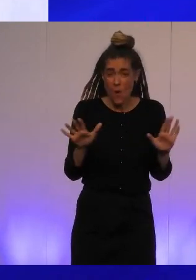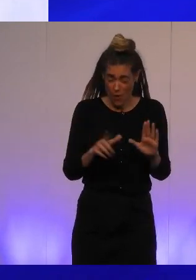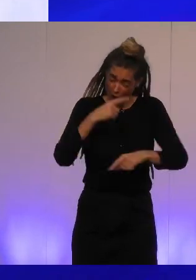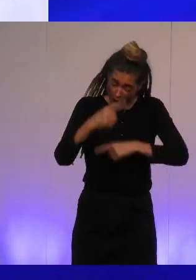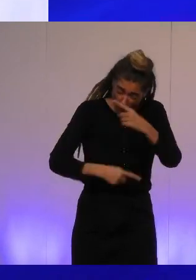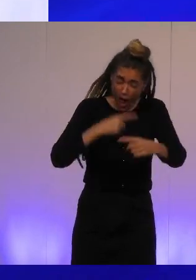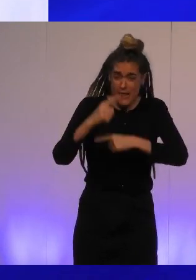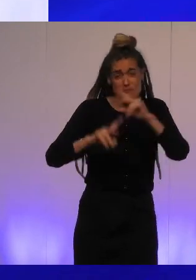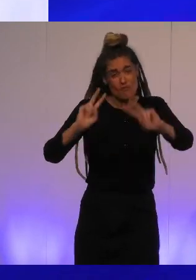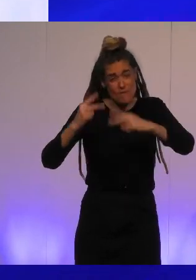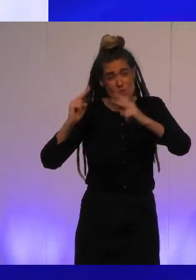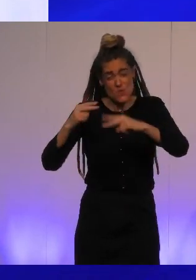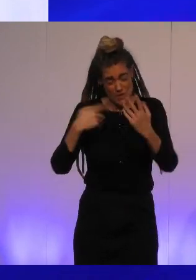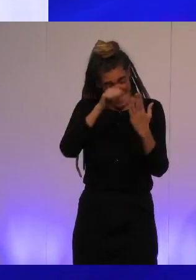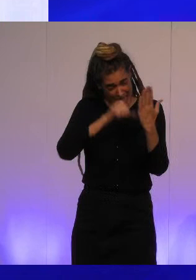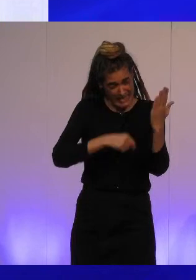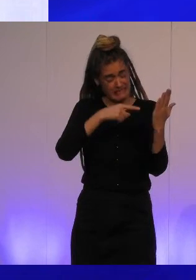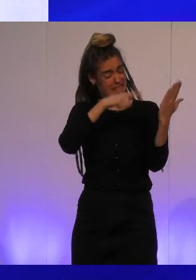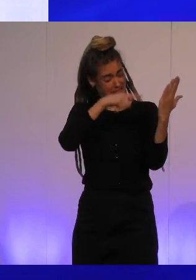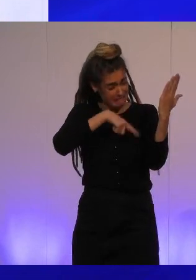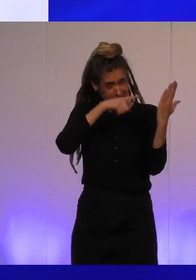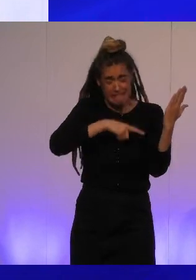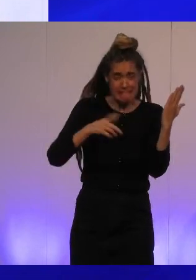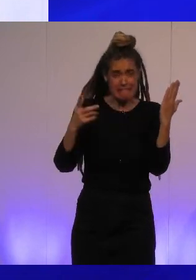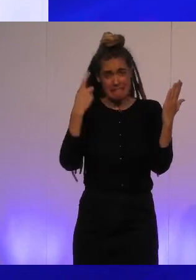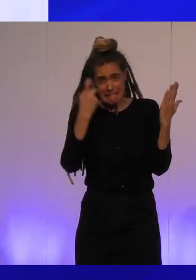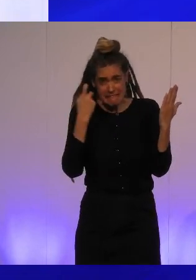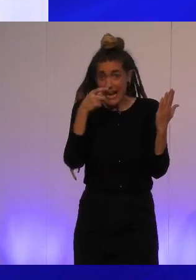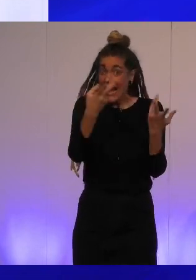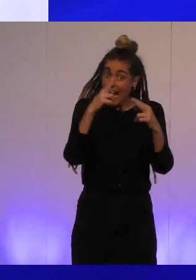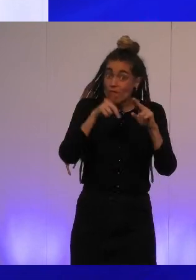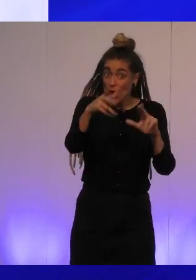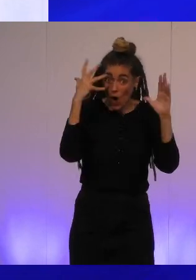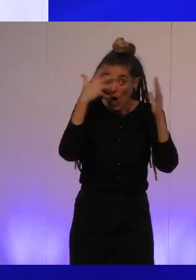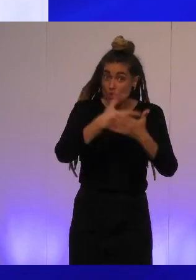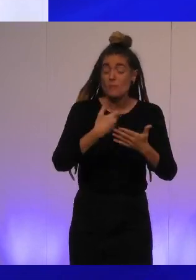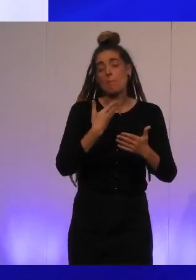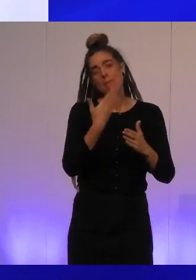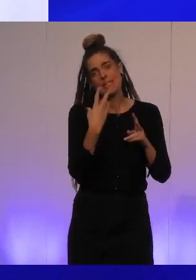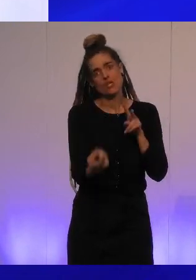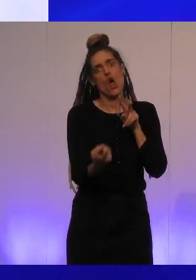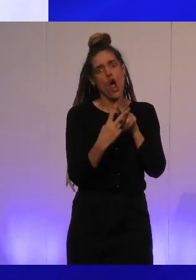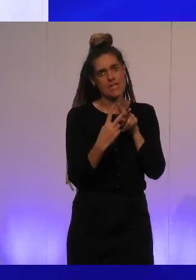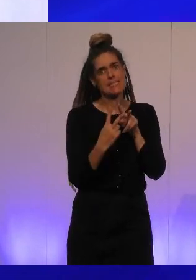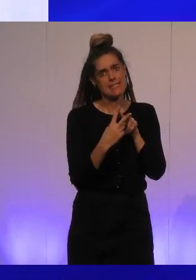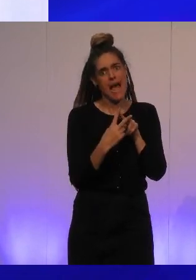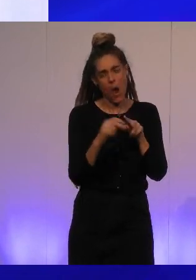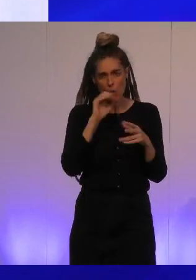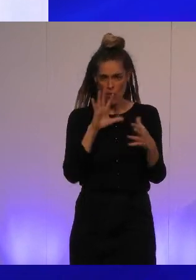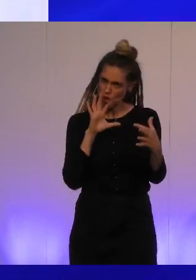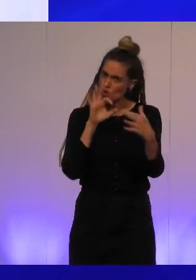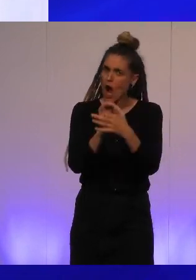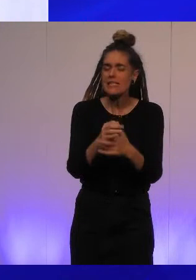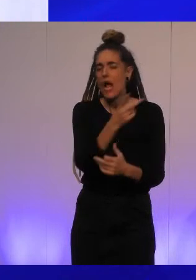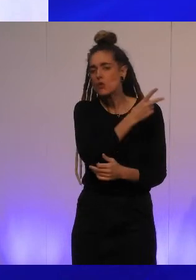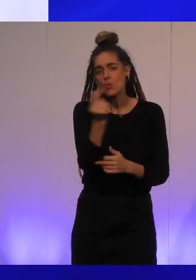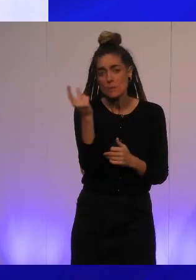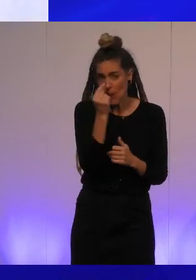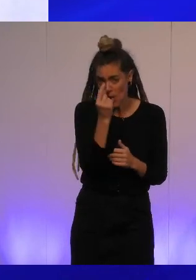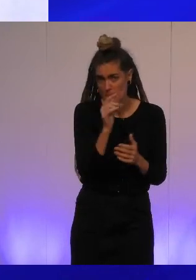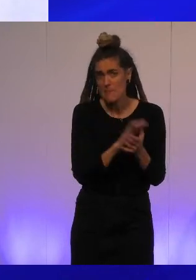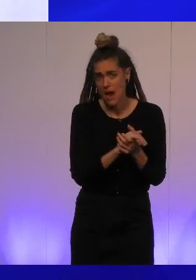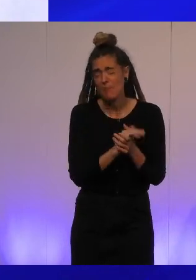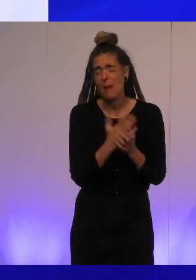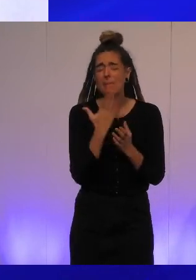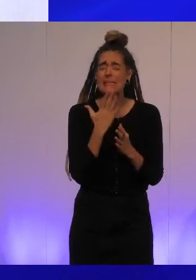reviewing those lists, and if you're concerned at all, then do contact us and we'll be back in touch as soon as we can. But please